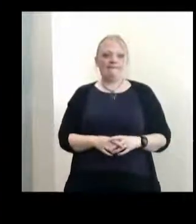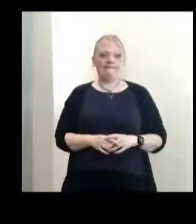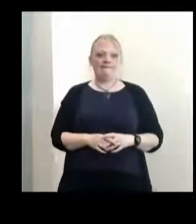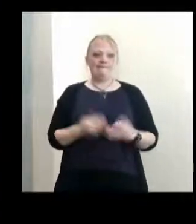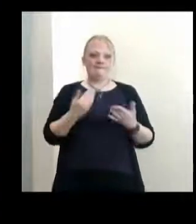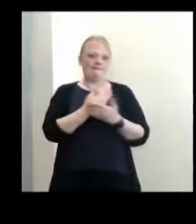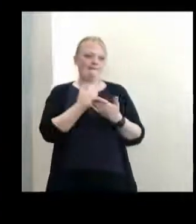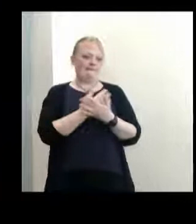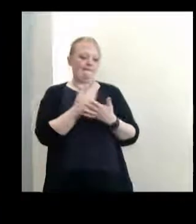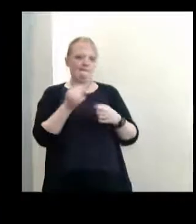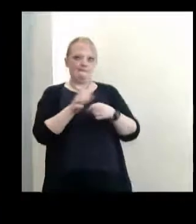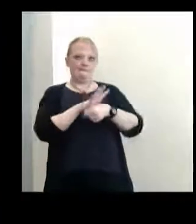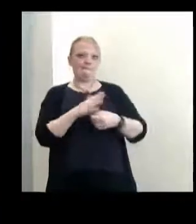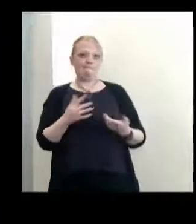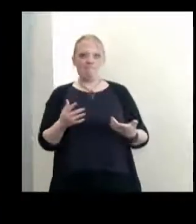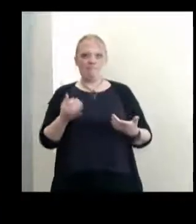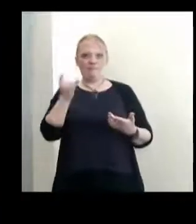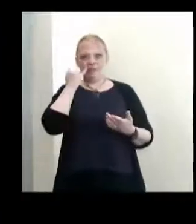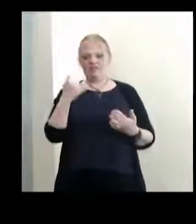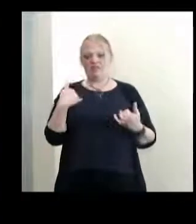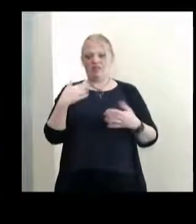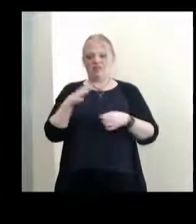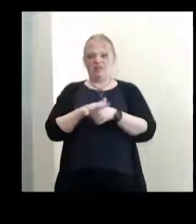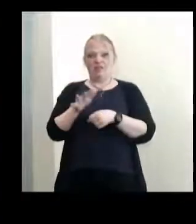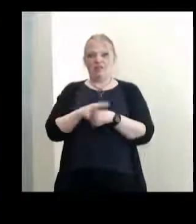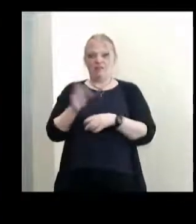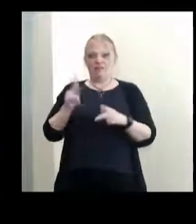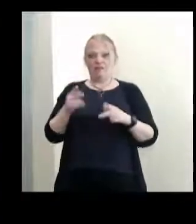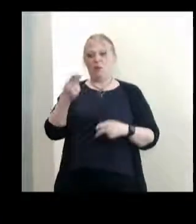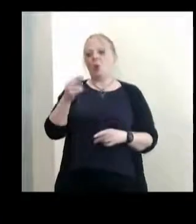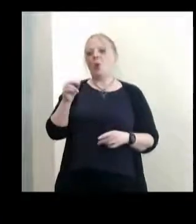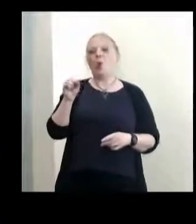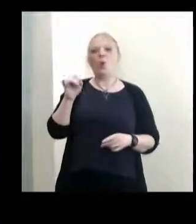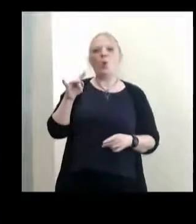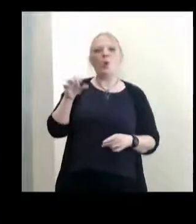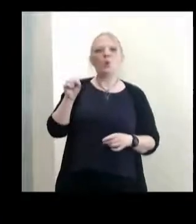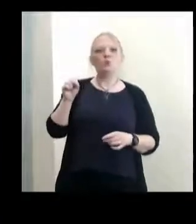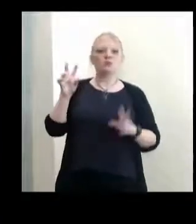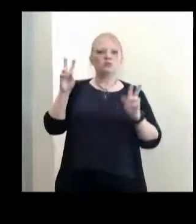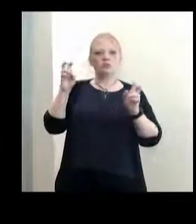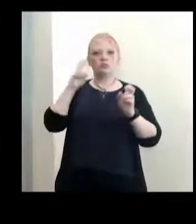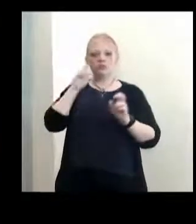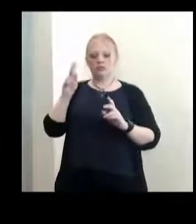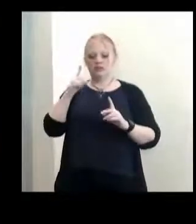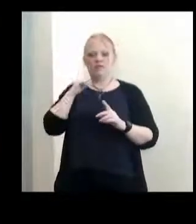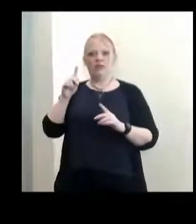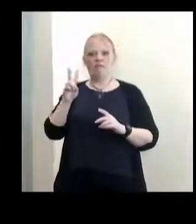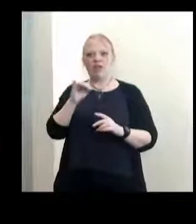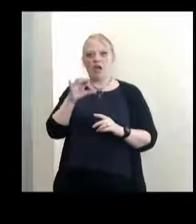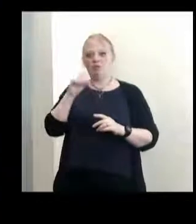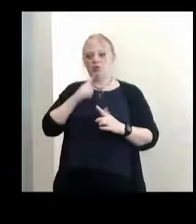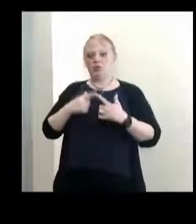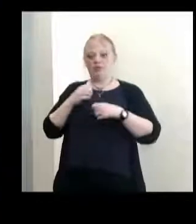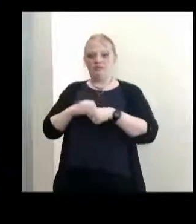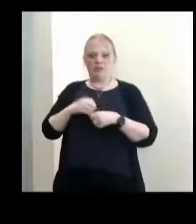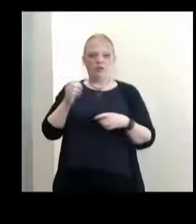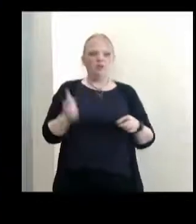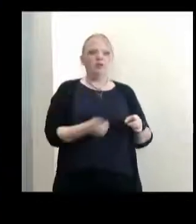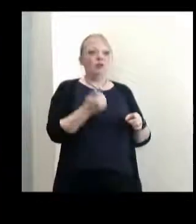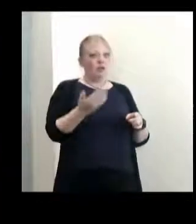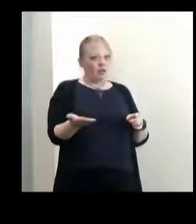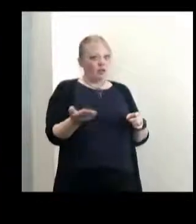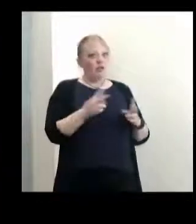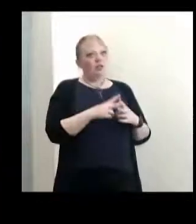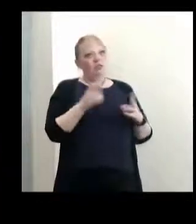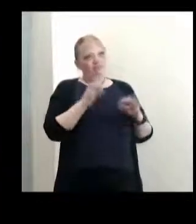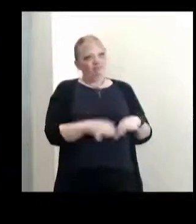new COVID cases as long as there's enough hosts, so to speak, for the virus to take hold. And the other thing we're dealing with right now, which is why I think it's very